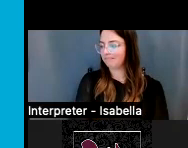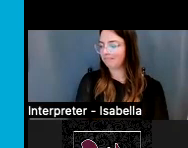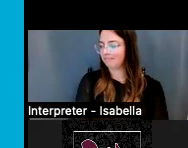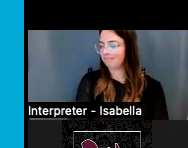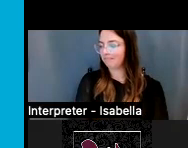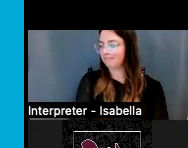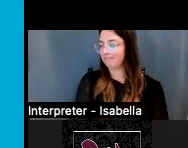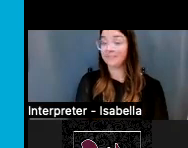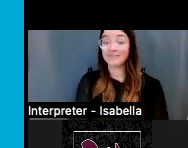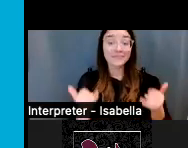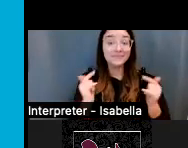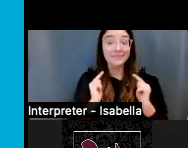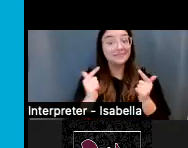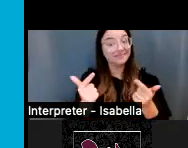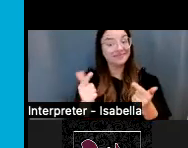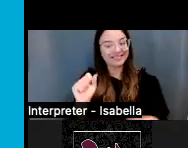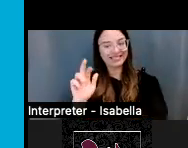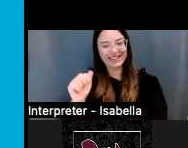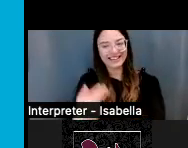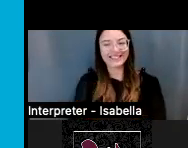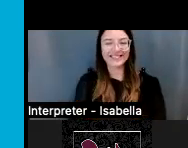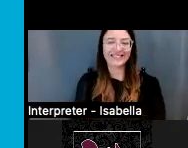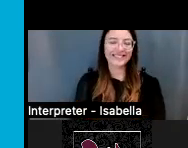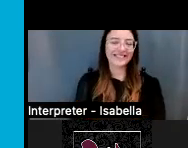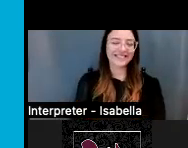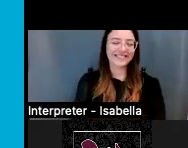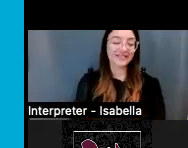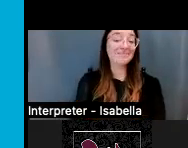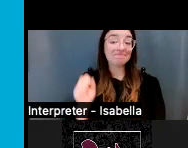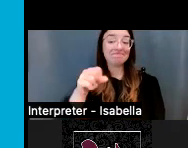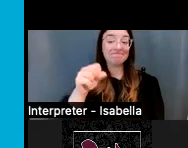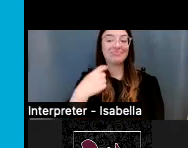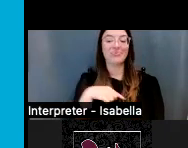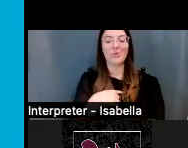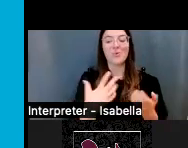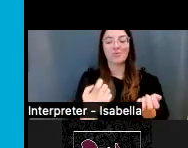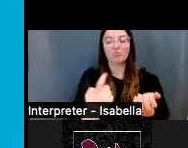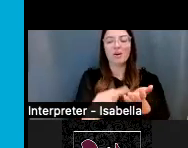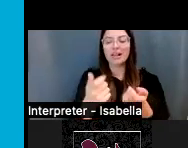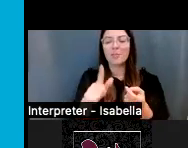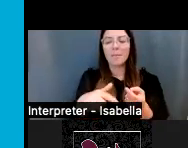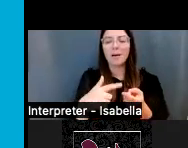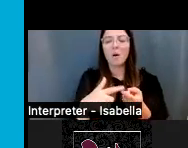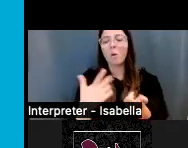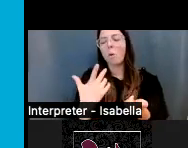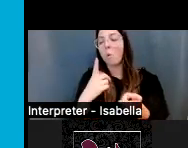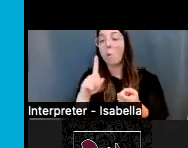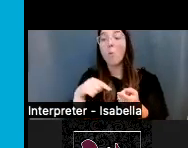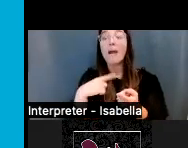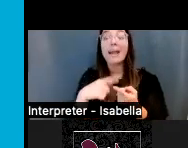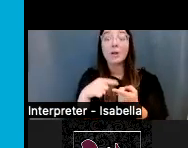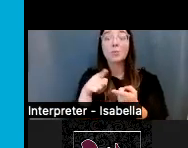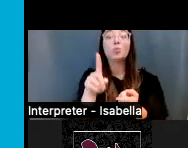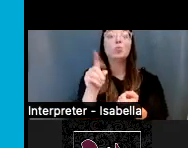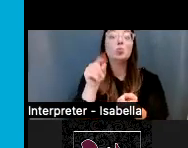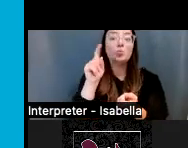And now I think I'm turning it back over to Sarah. Yeah, so we wanted to talk a little bit about when you might want to escalate your